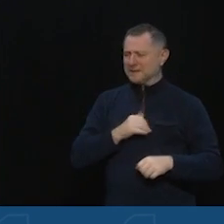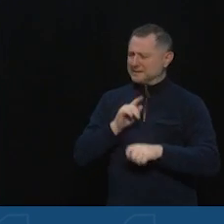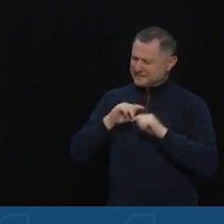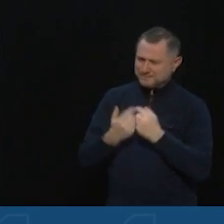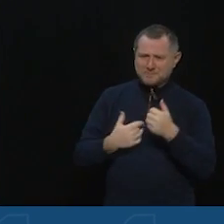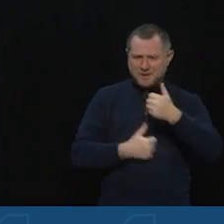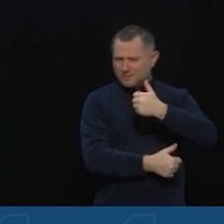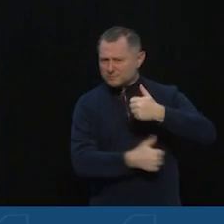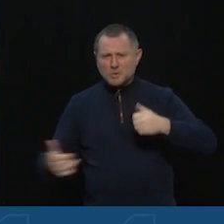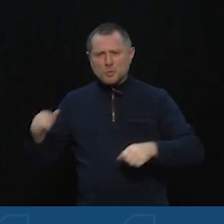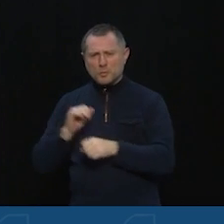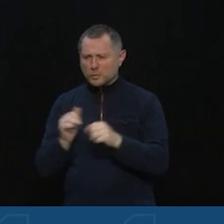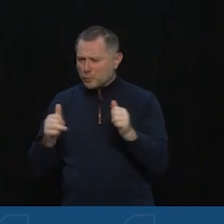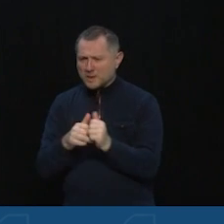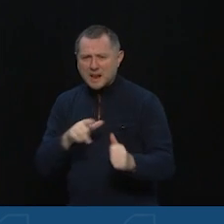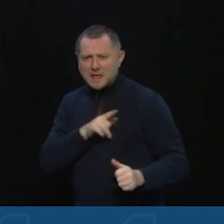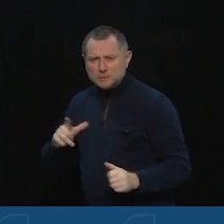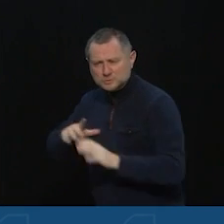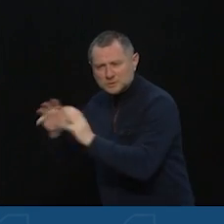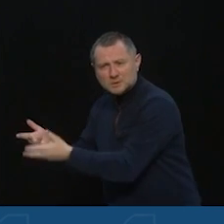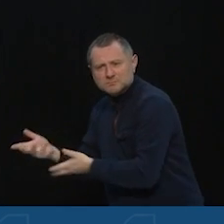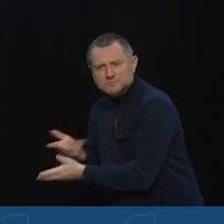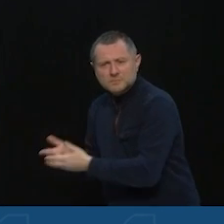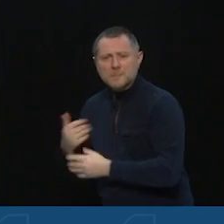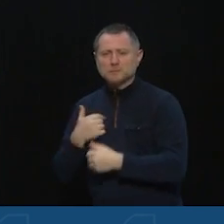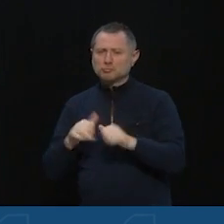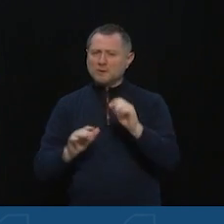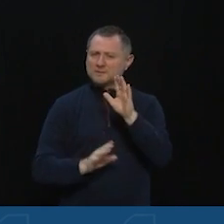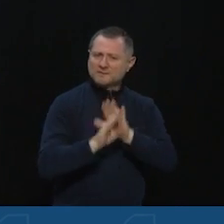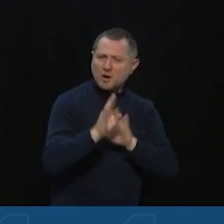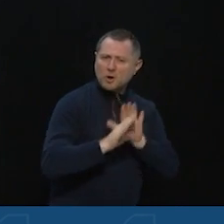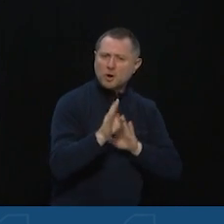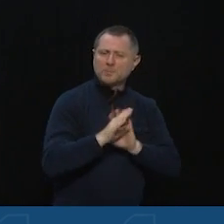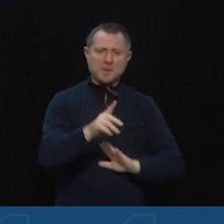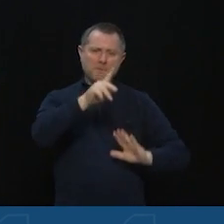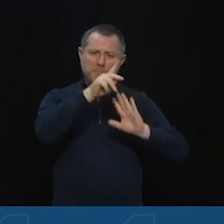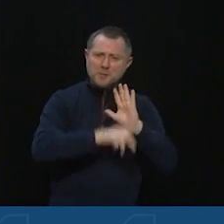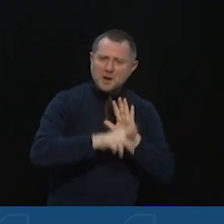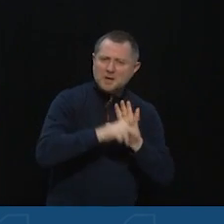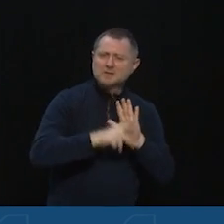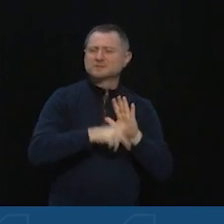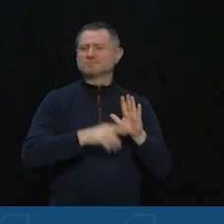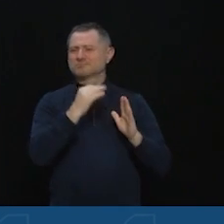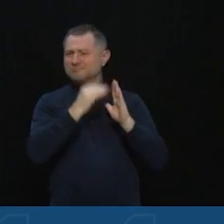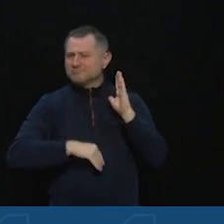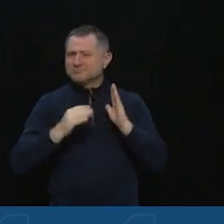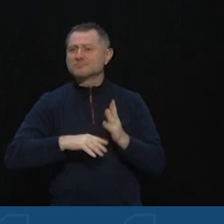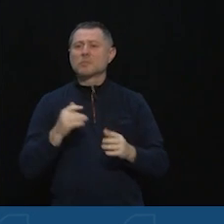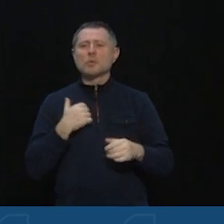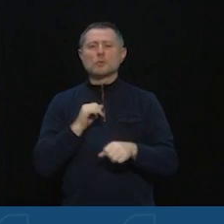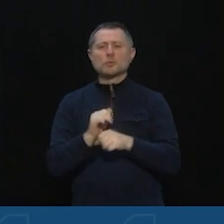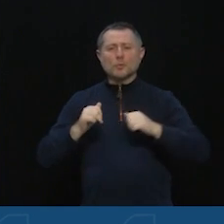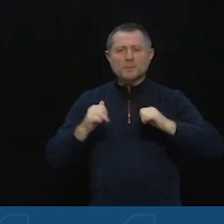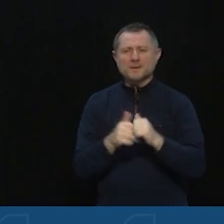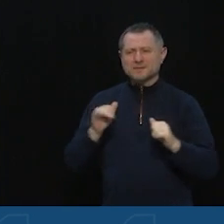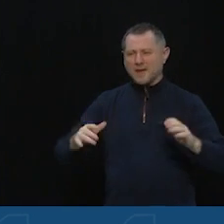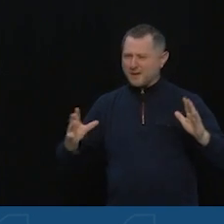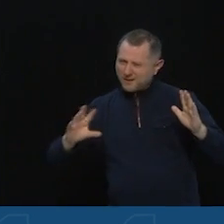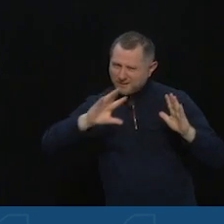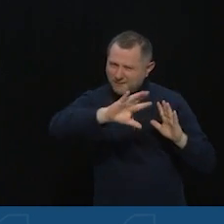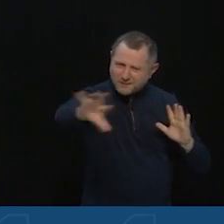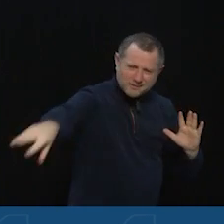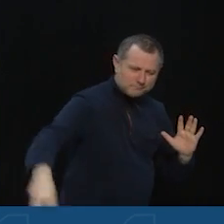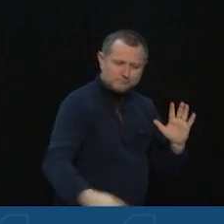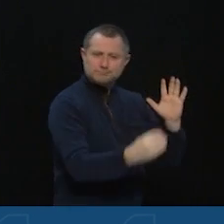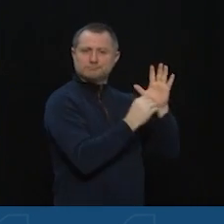legislators to craft a position and a policy and work toward getting it in the budget that I believe